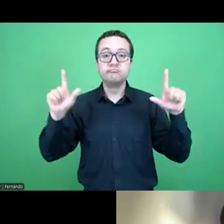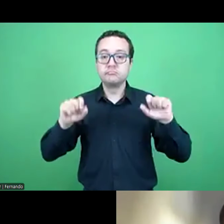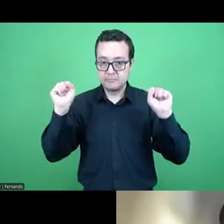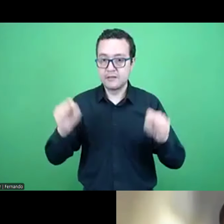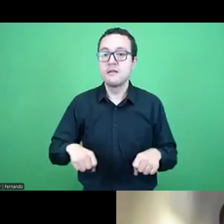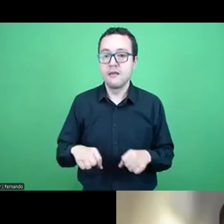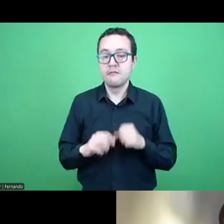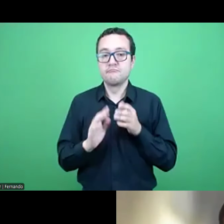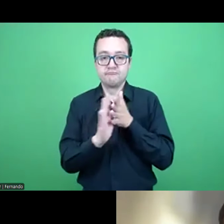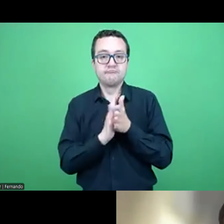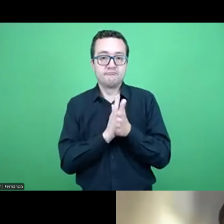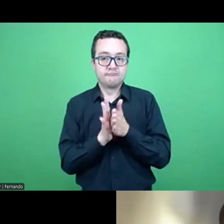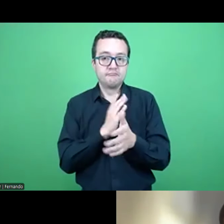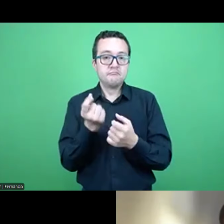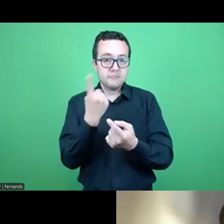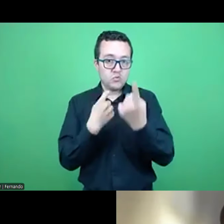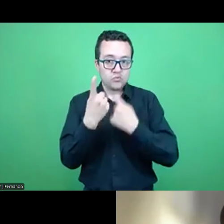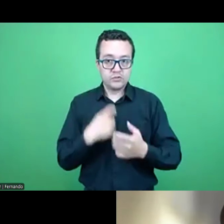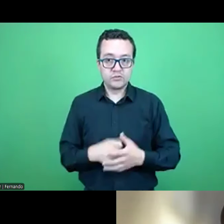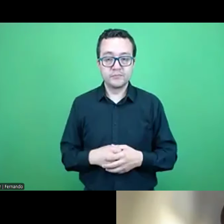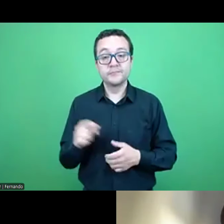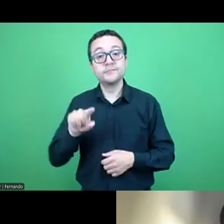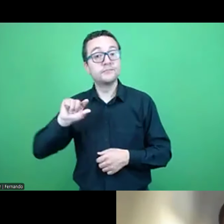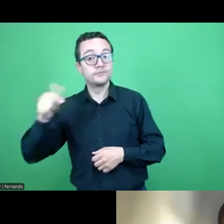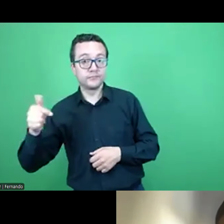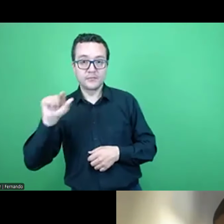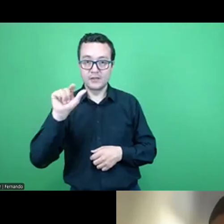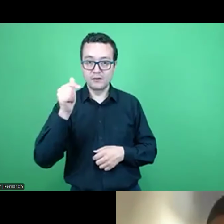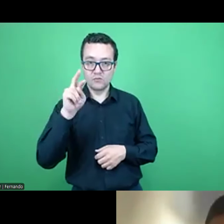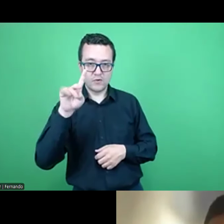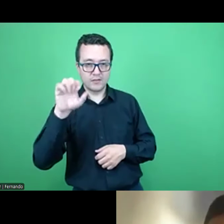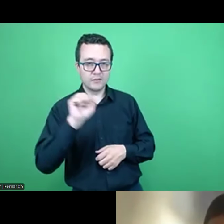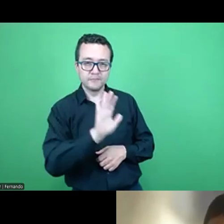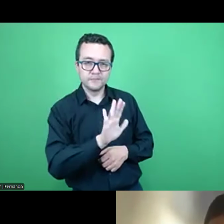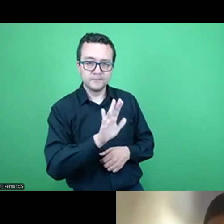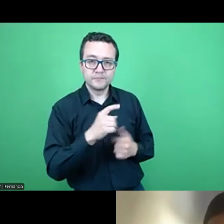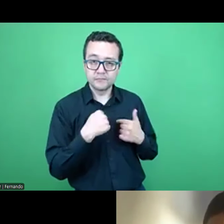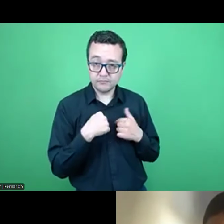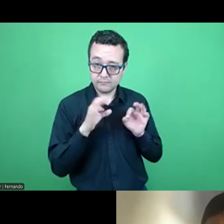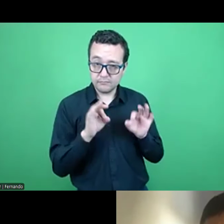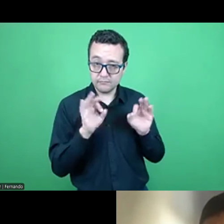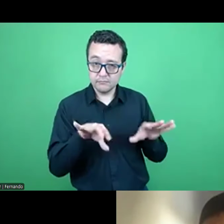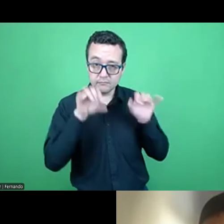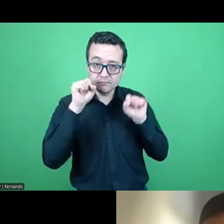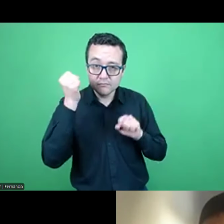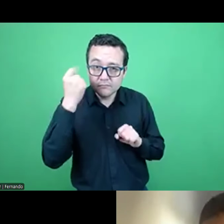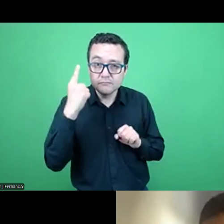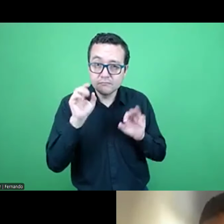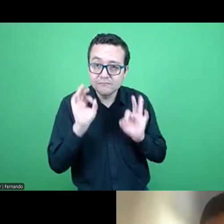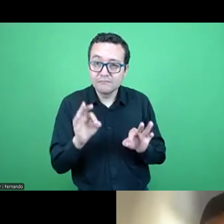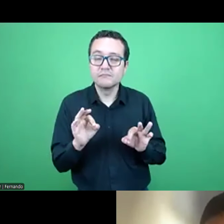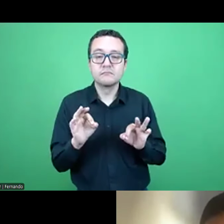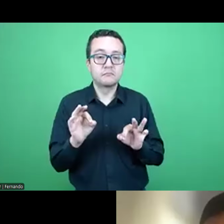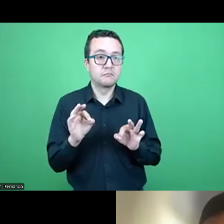think if I understand correctly, Joseph, you're asking about expectations for